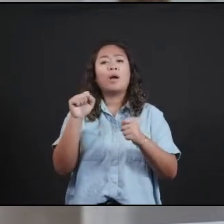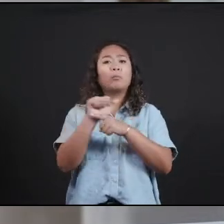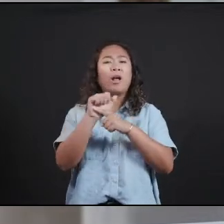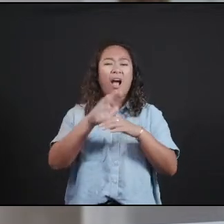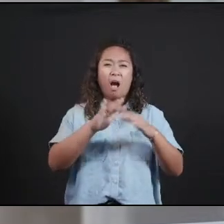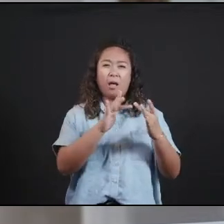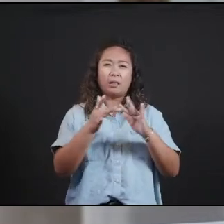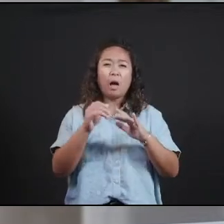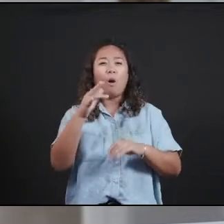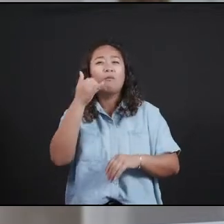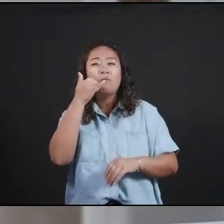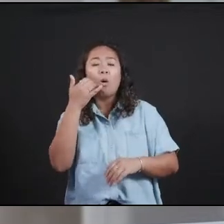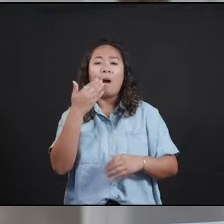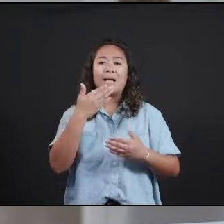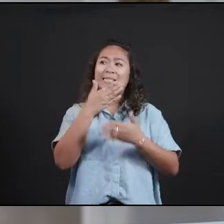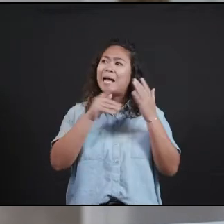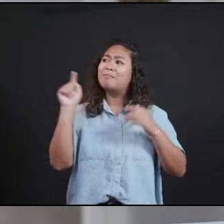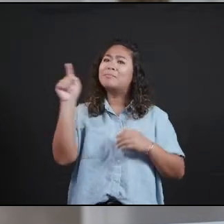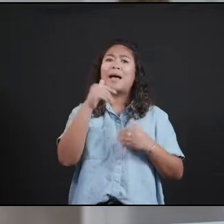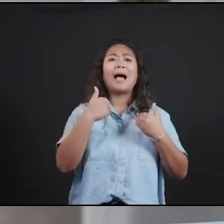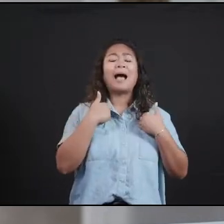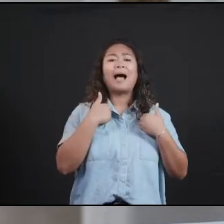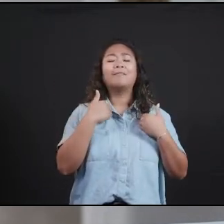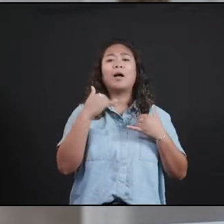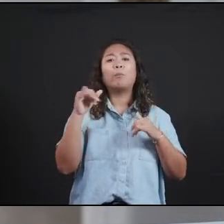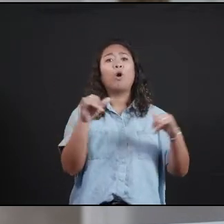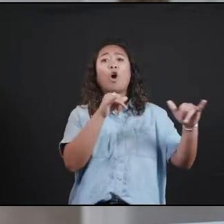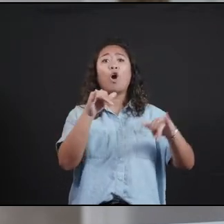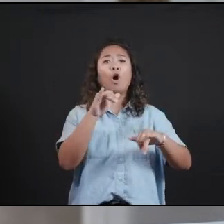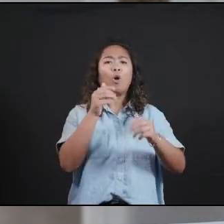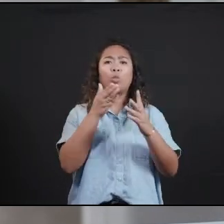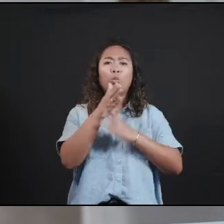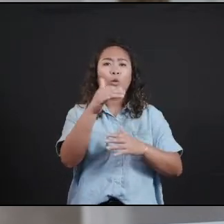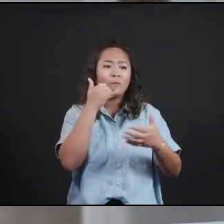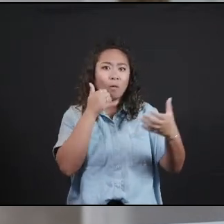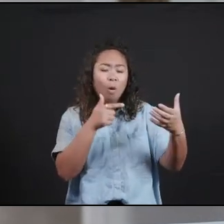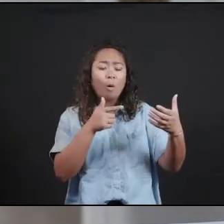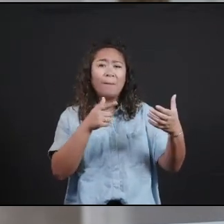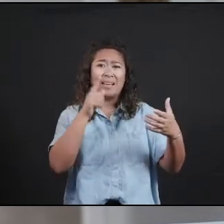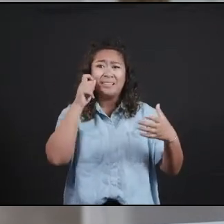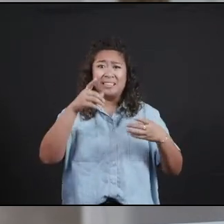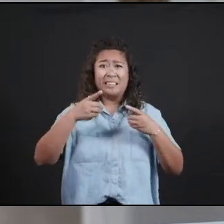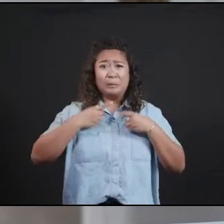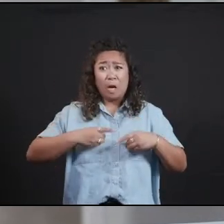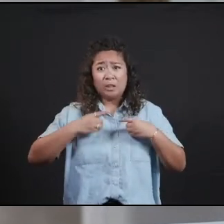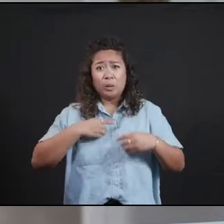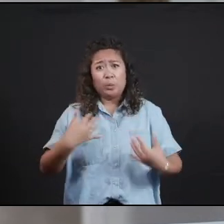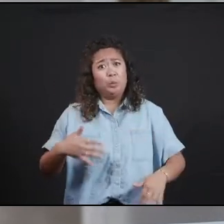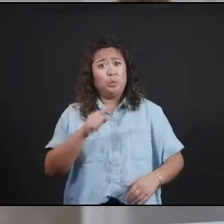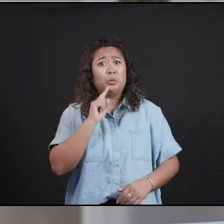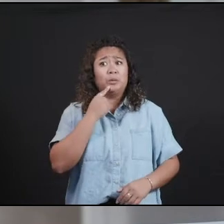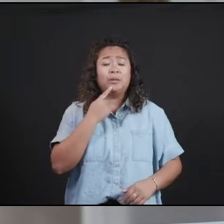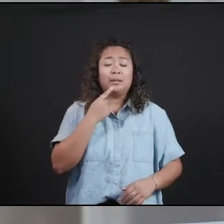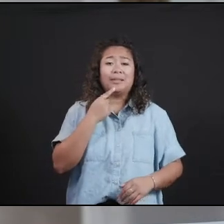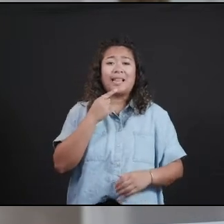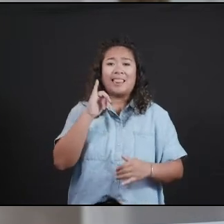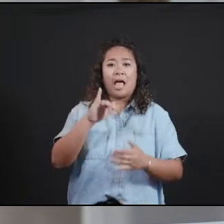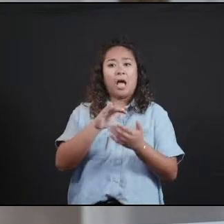it's so important to not just care for your physical health, because your physical health is impacted by your emotional